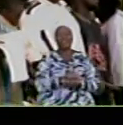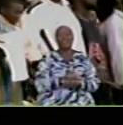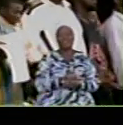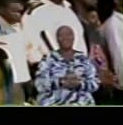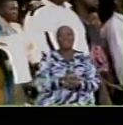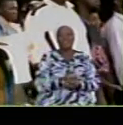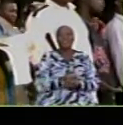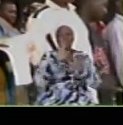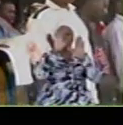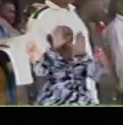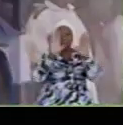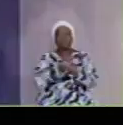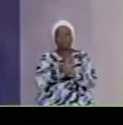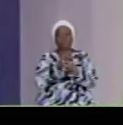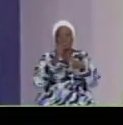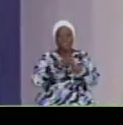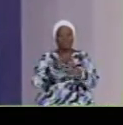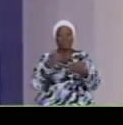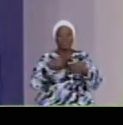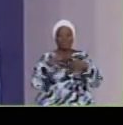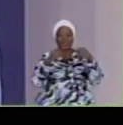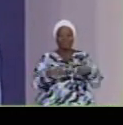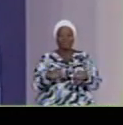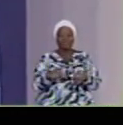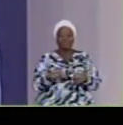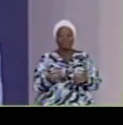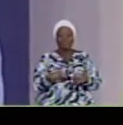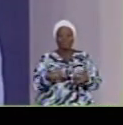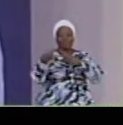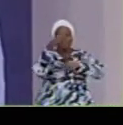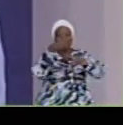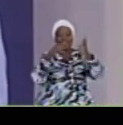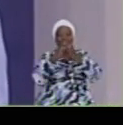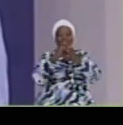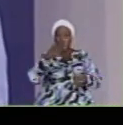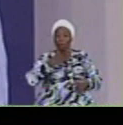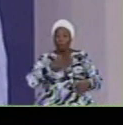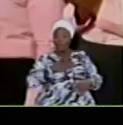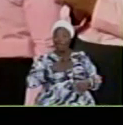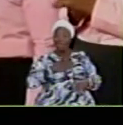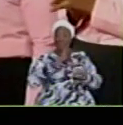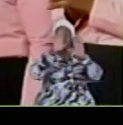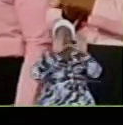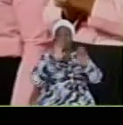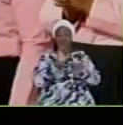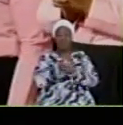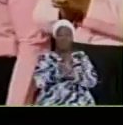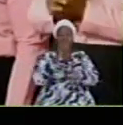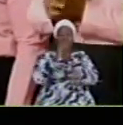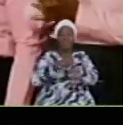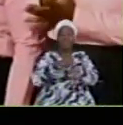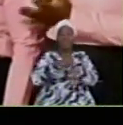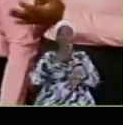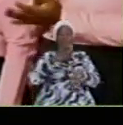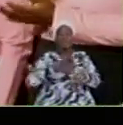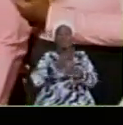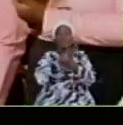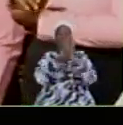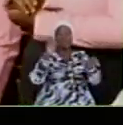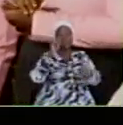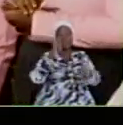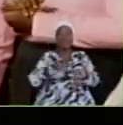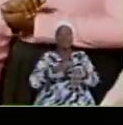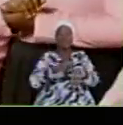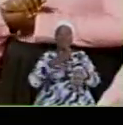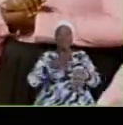Amen. Miracle time has come. Amen. My miracle time. My miracle time. My deliverance time. My